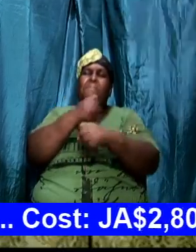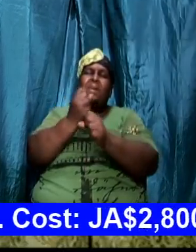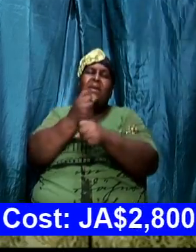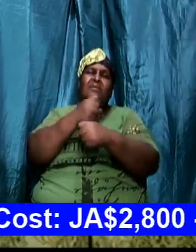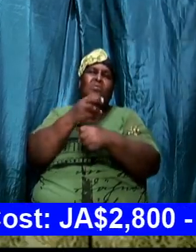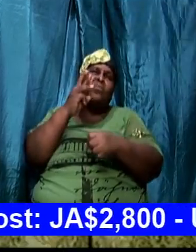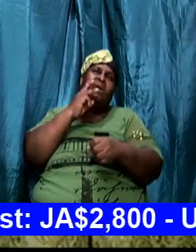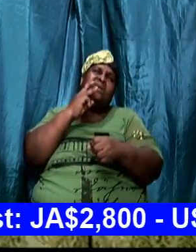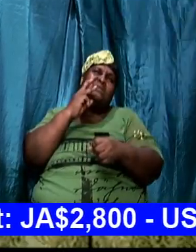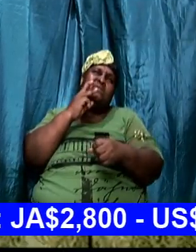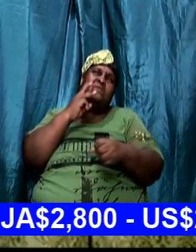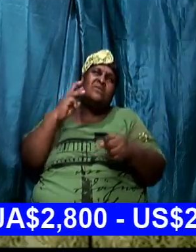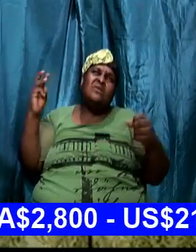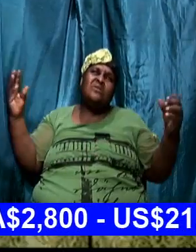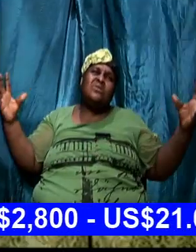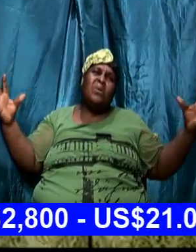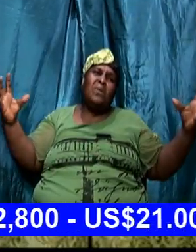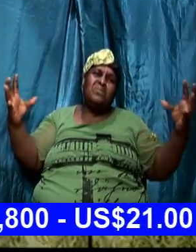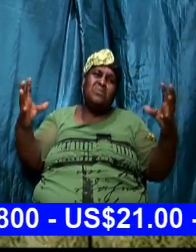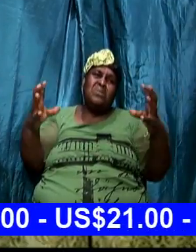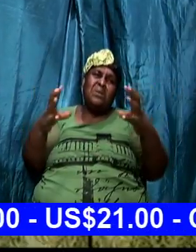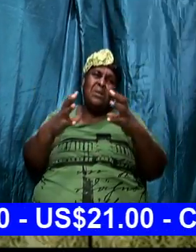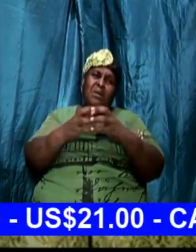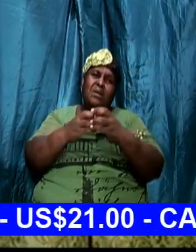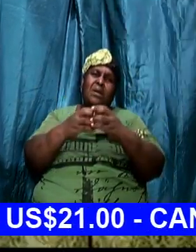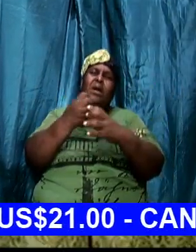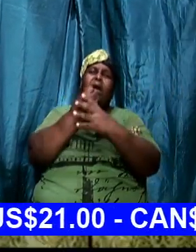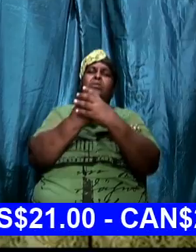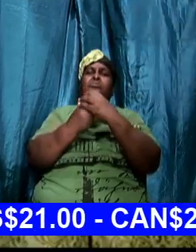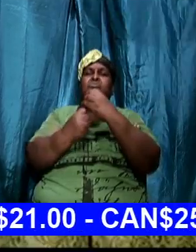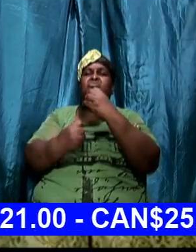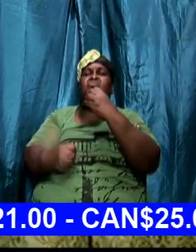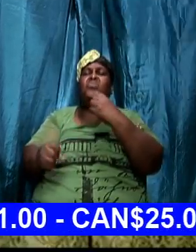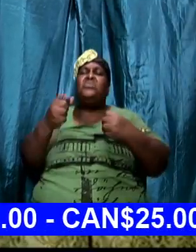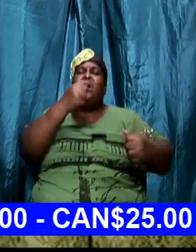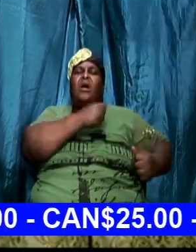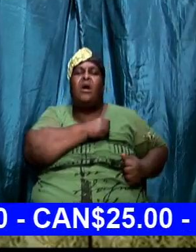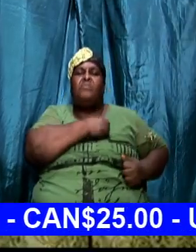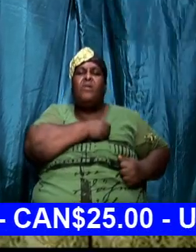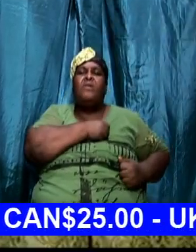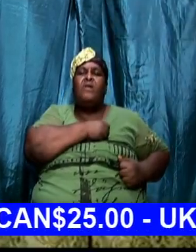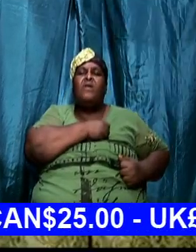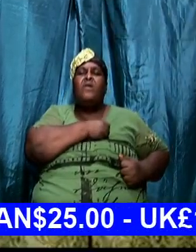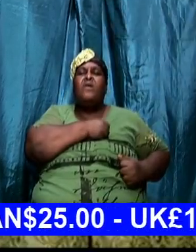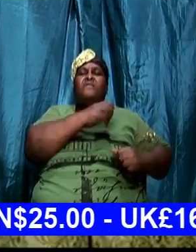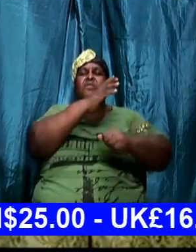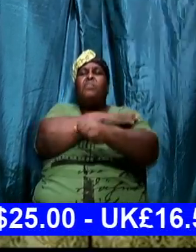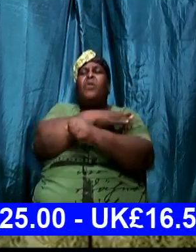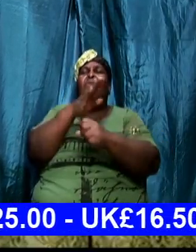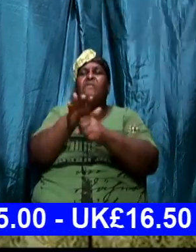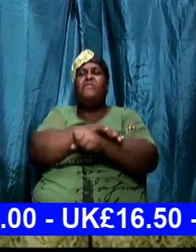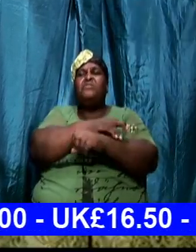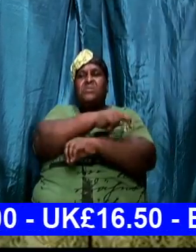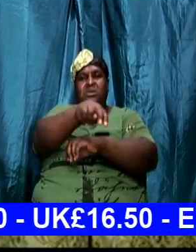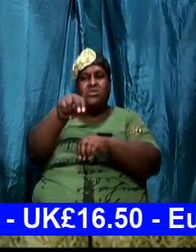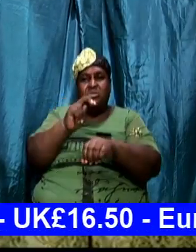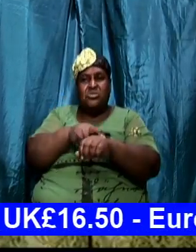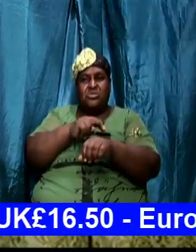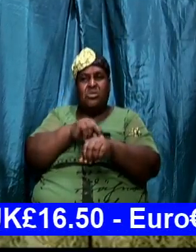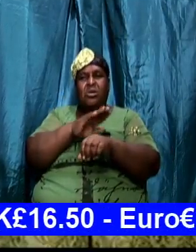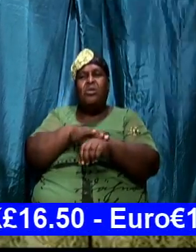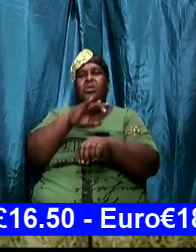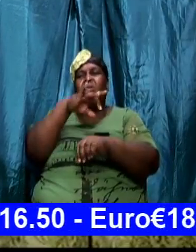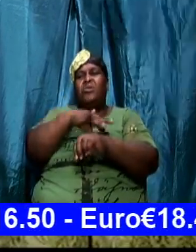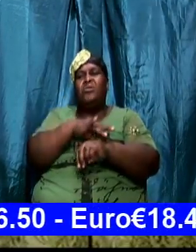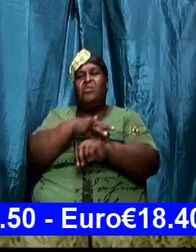together again and to drown the armies of the most powerful nation on earth at that time, the